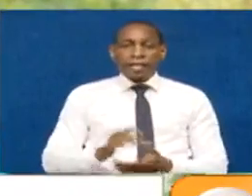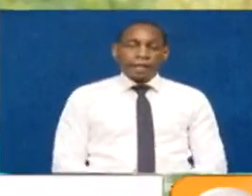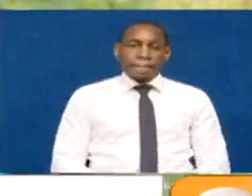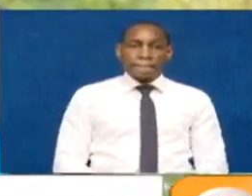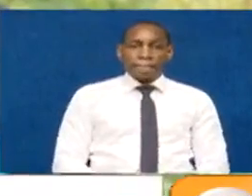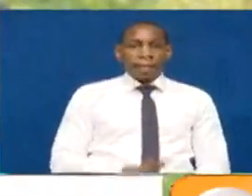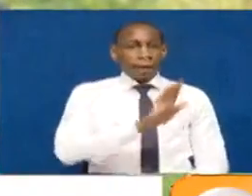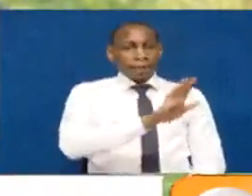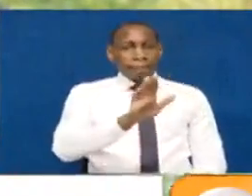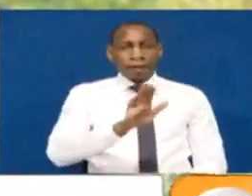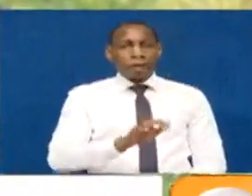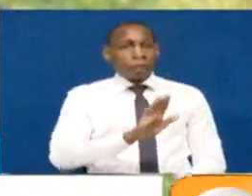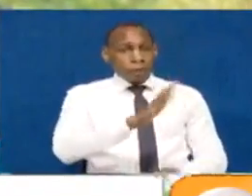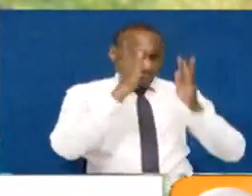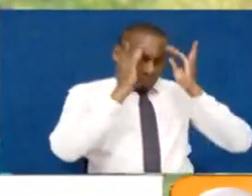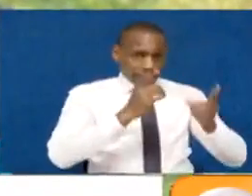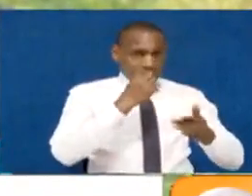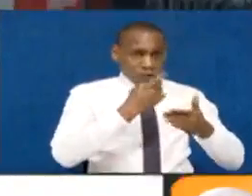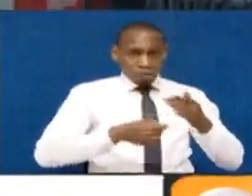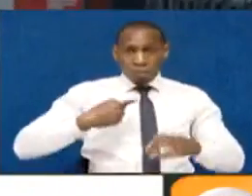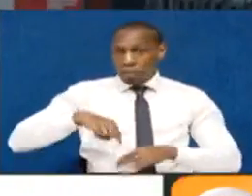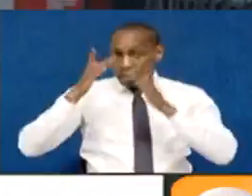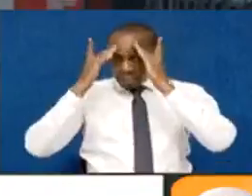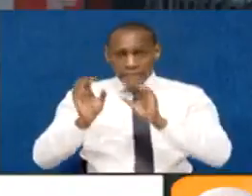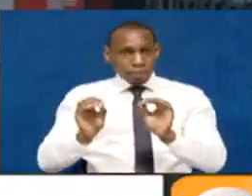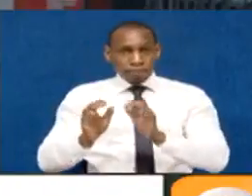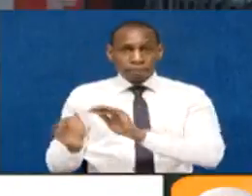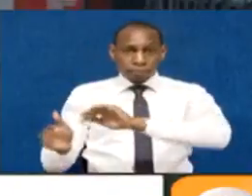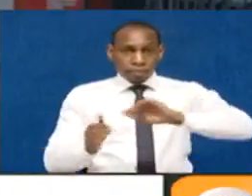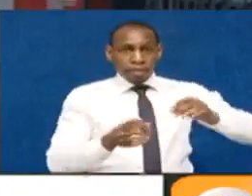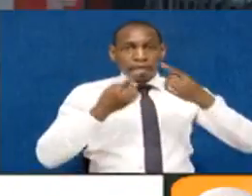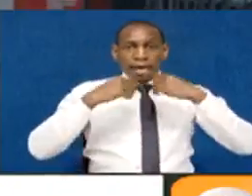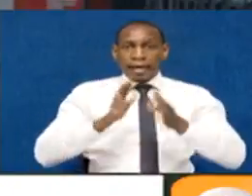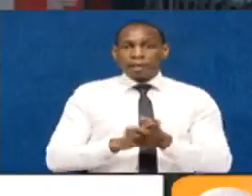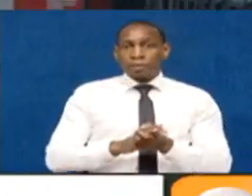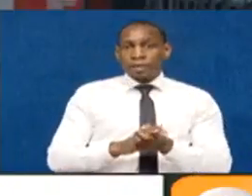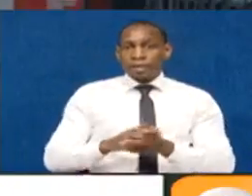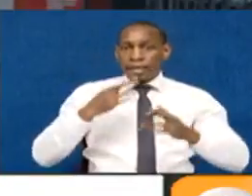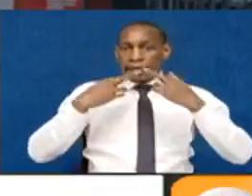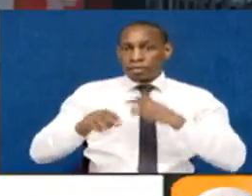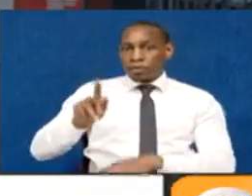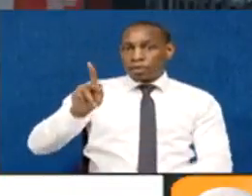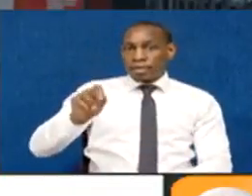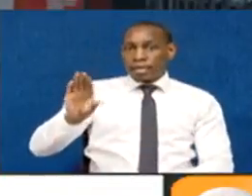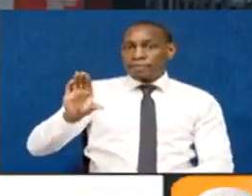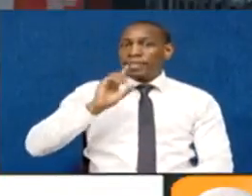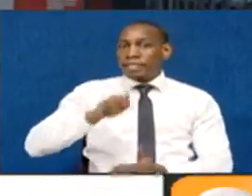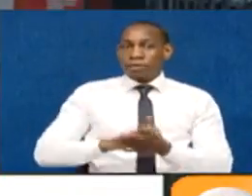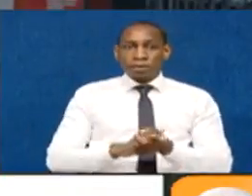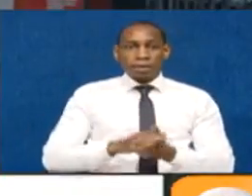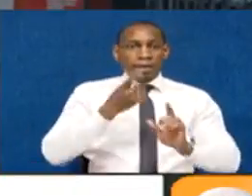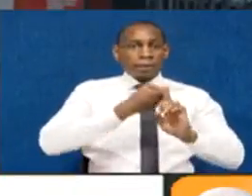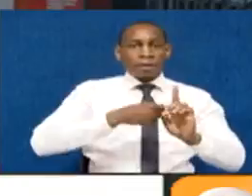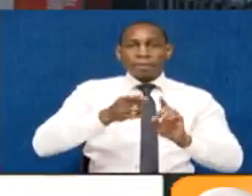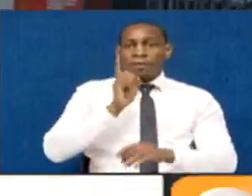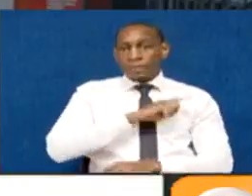hivyo. Wao ndio wanasema, sio sisi. An announcement by fast food chain KFC saying it had run out of